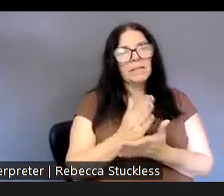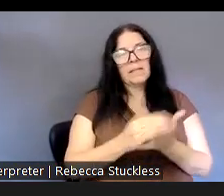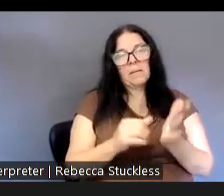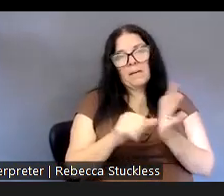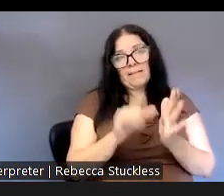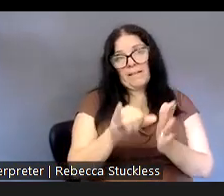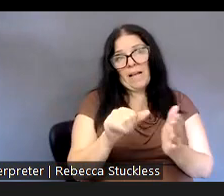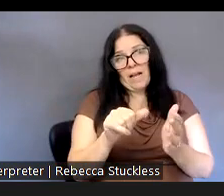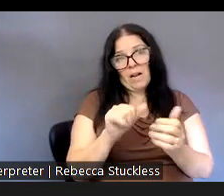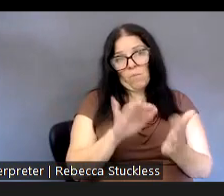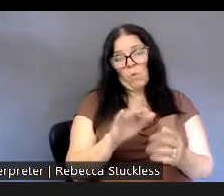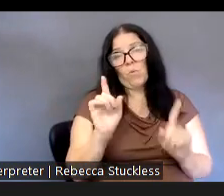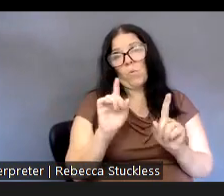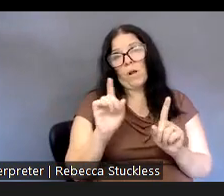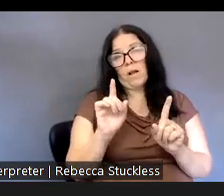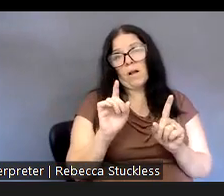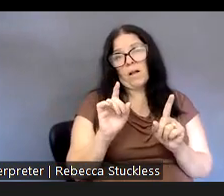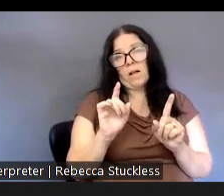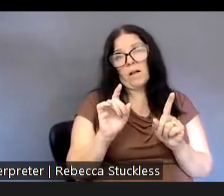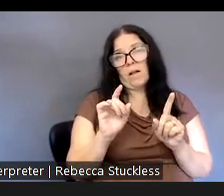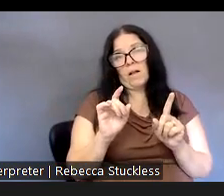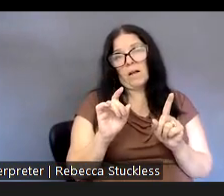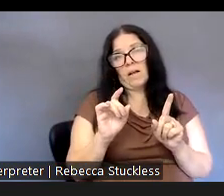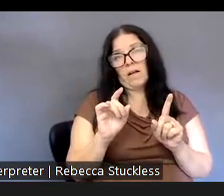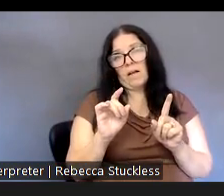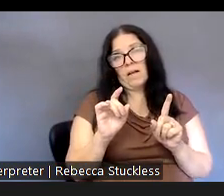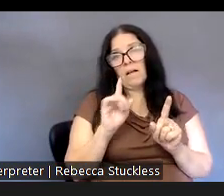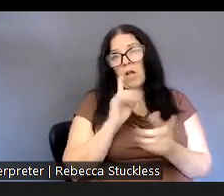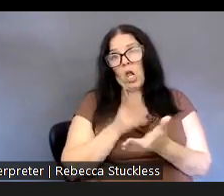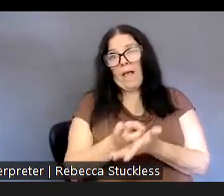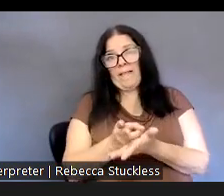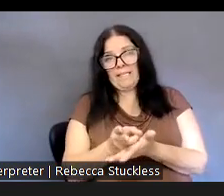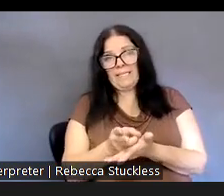approach were, one, authenticity, and two,